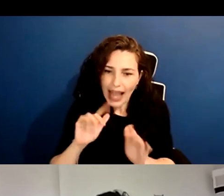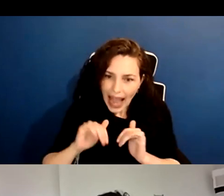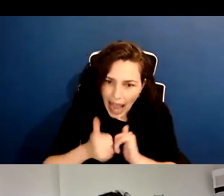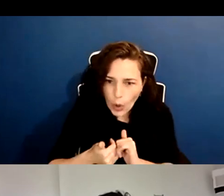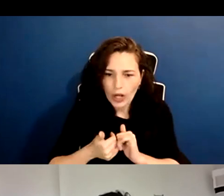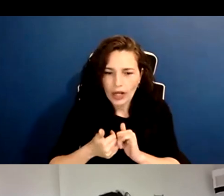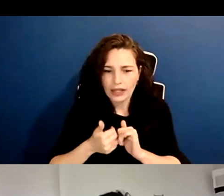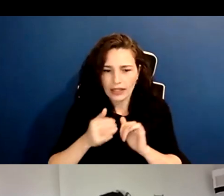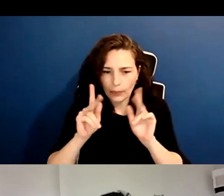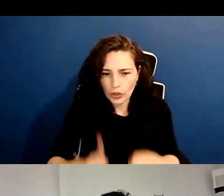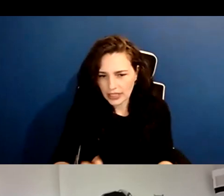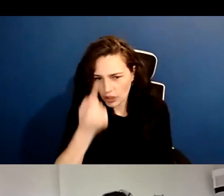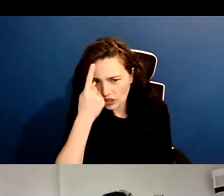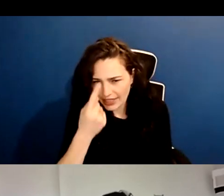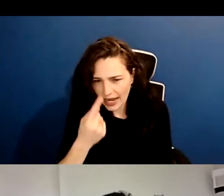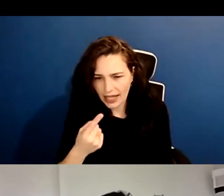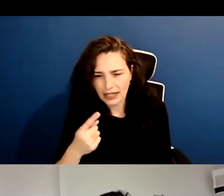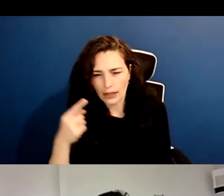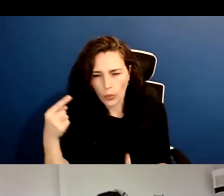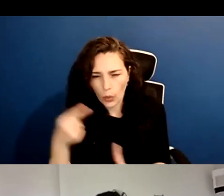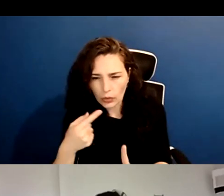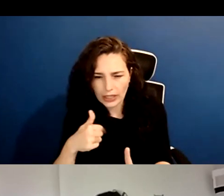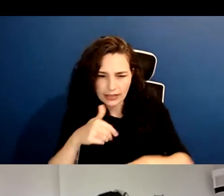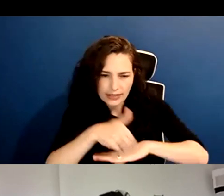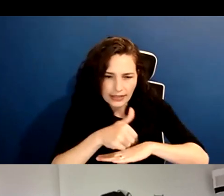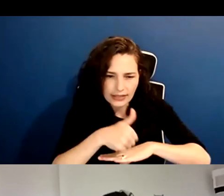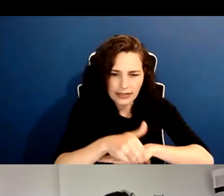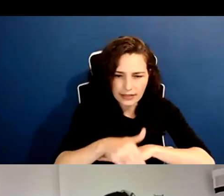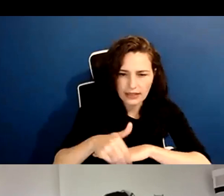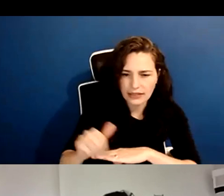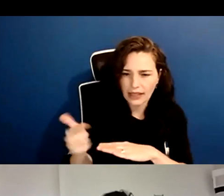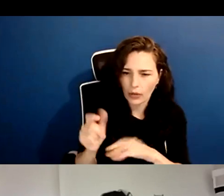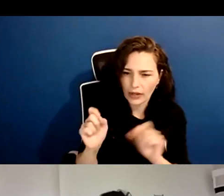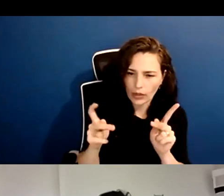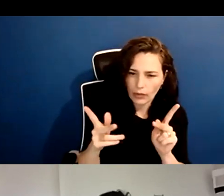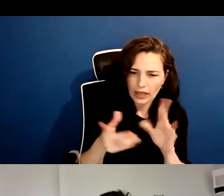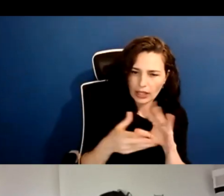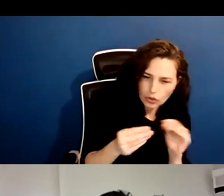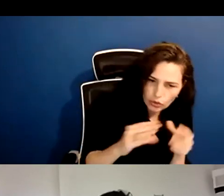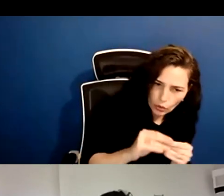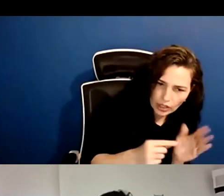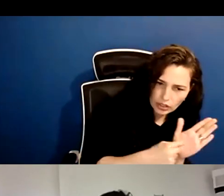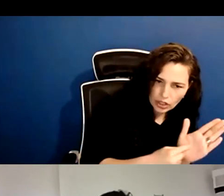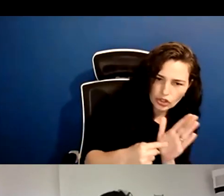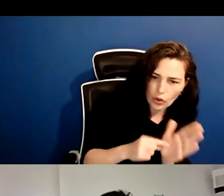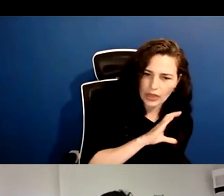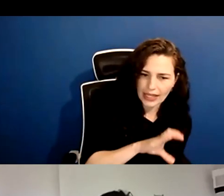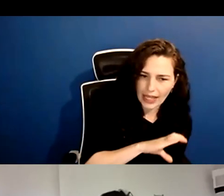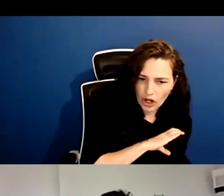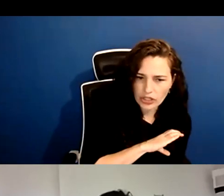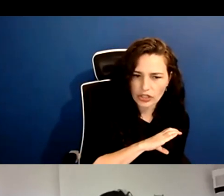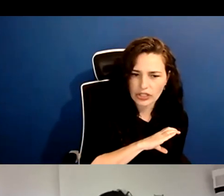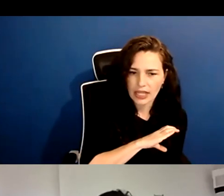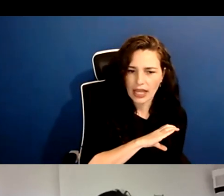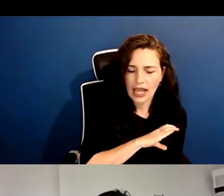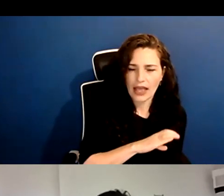helped also was like some fans that wanted longer scenes, we were able to kind of show them the characters, like show them a bit of breathing. And it's